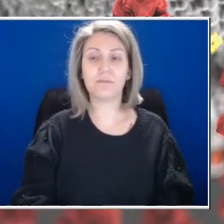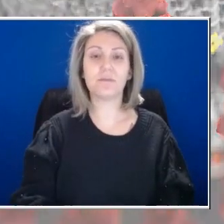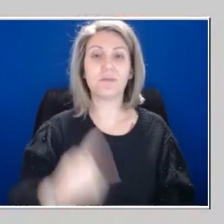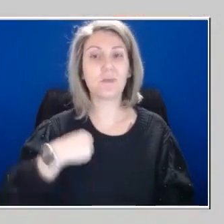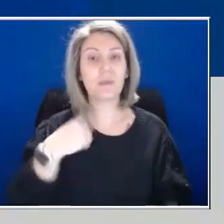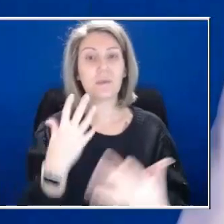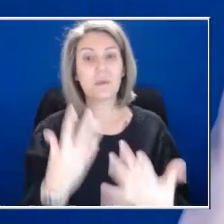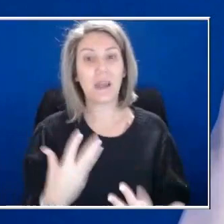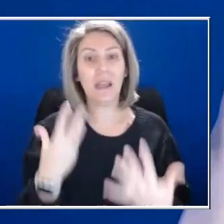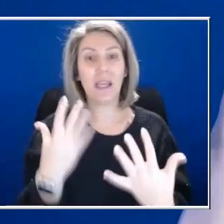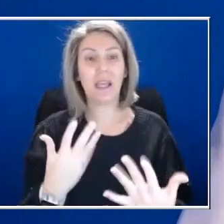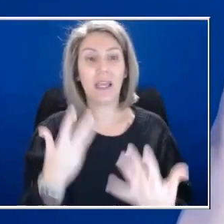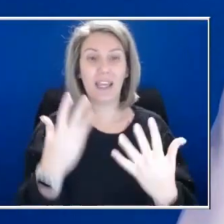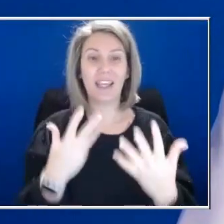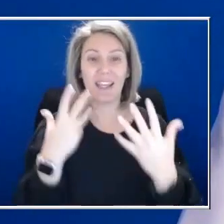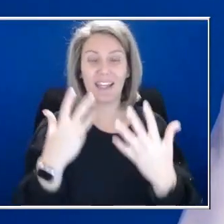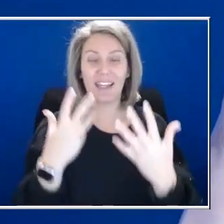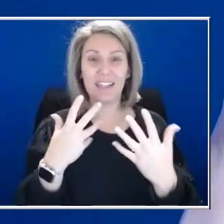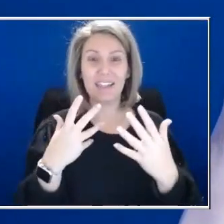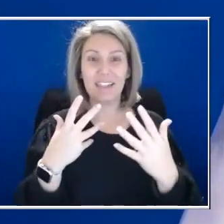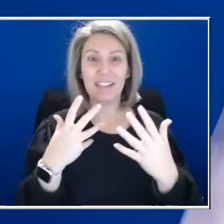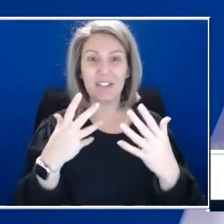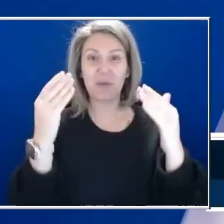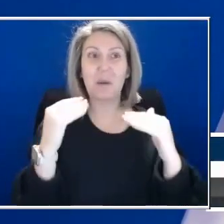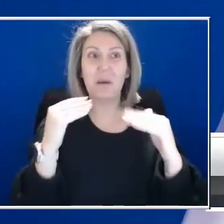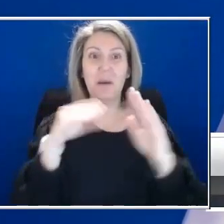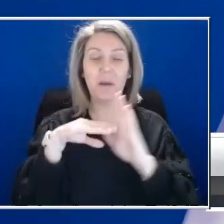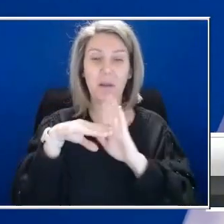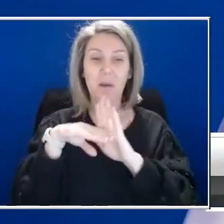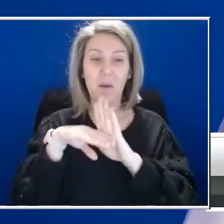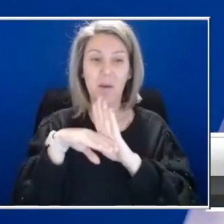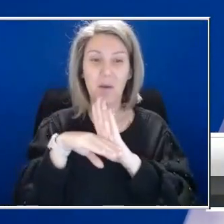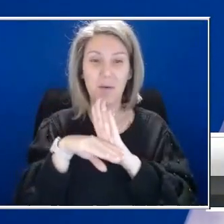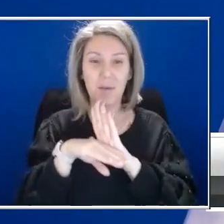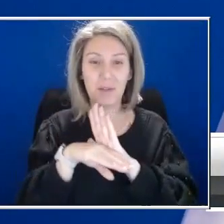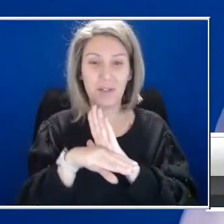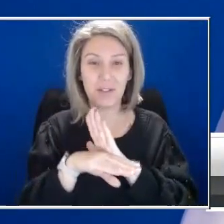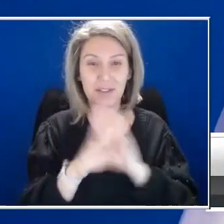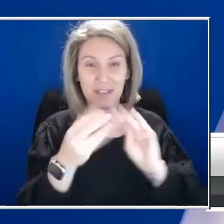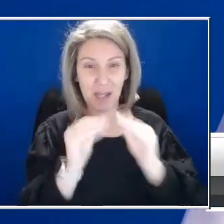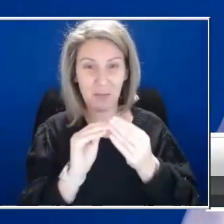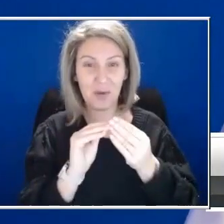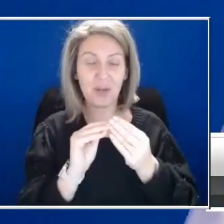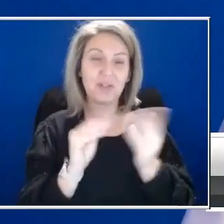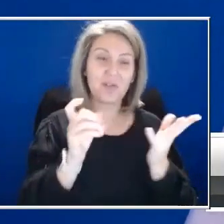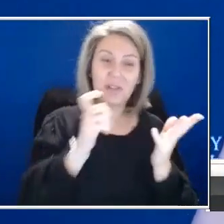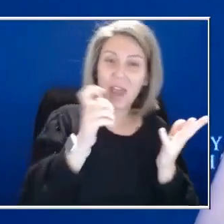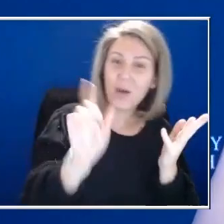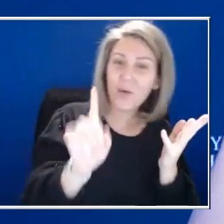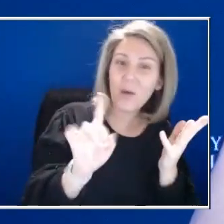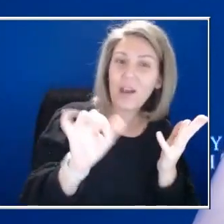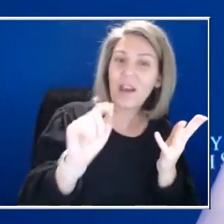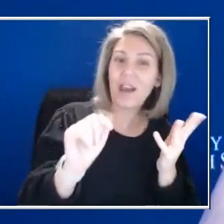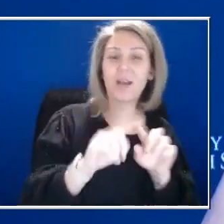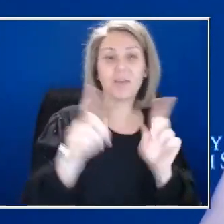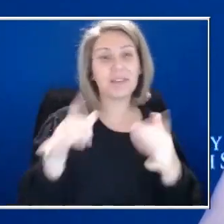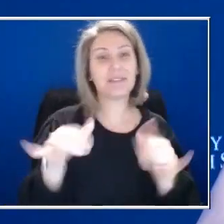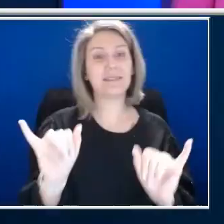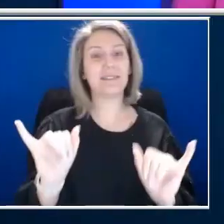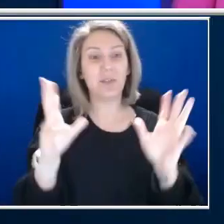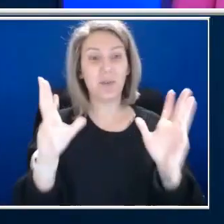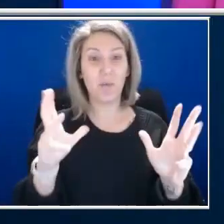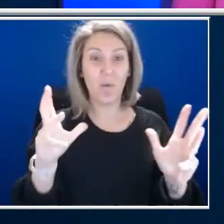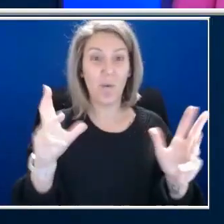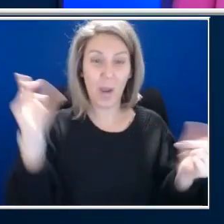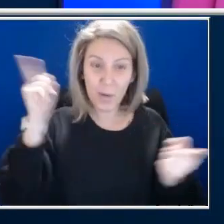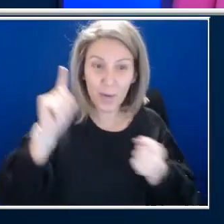waiting to get back down into the teens and even lower than that would be great. So not where we were, but still, of course, we want to get down to zero at